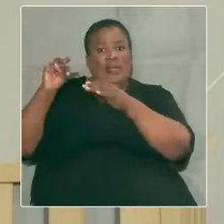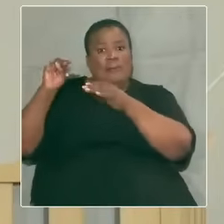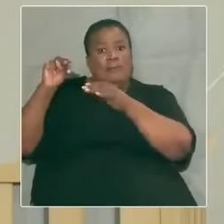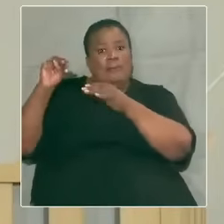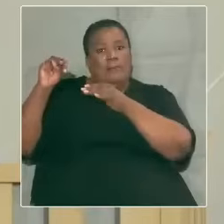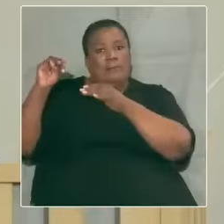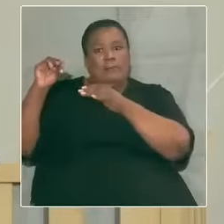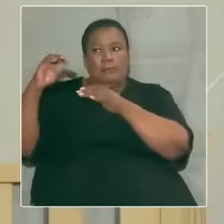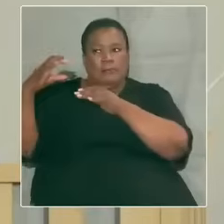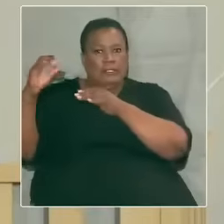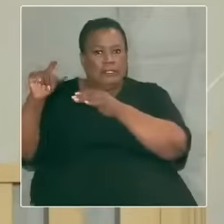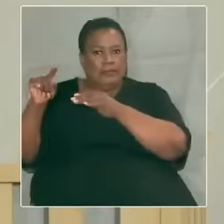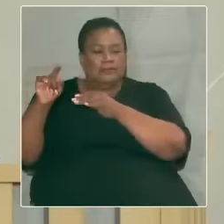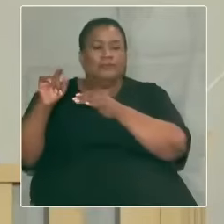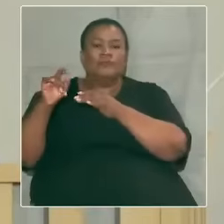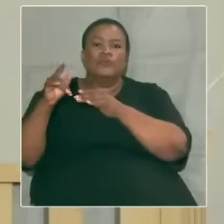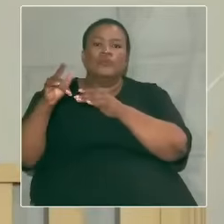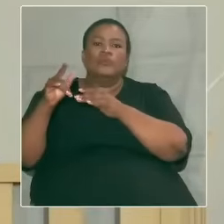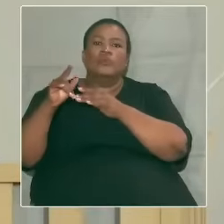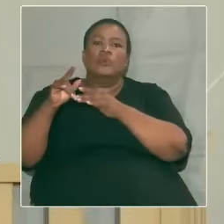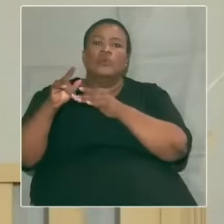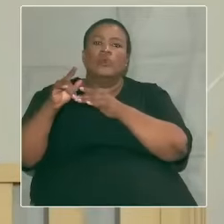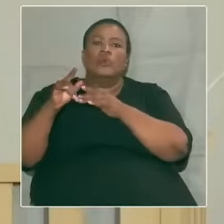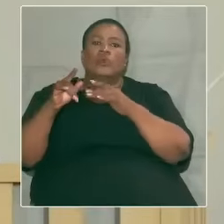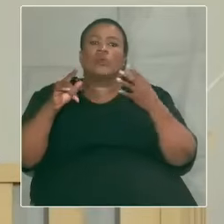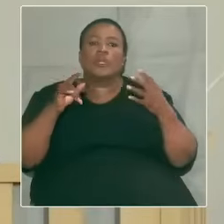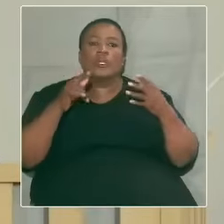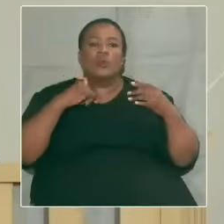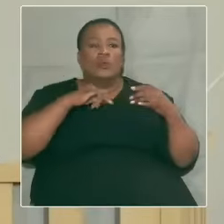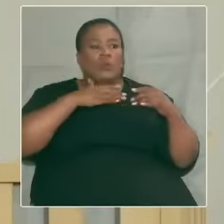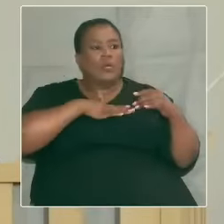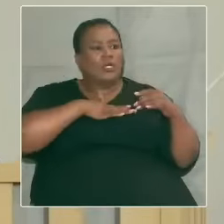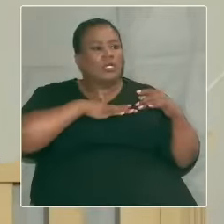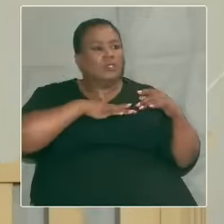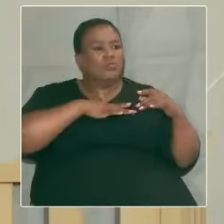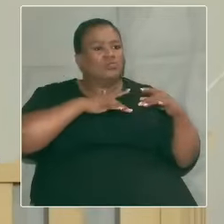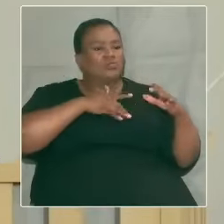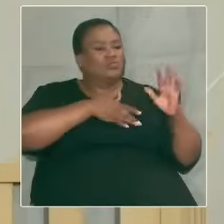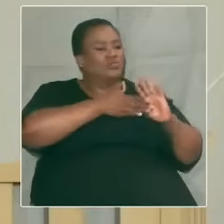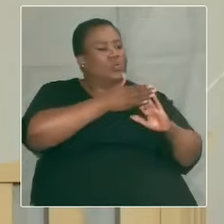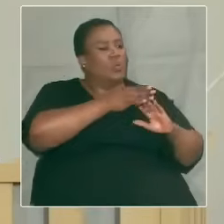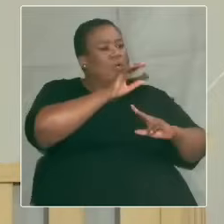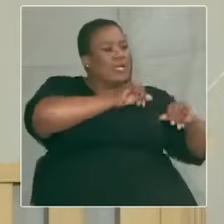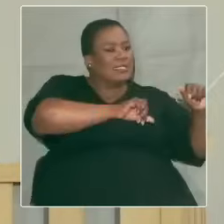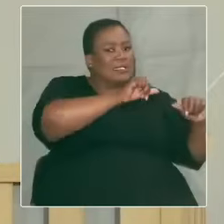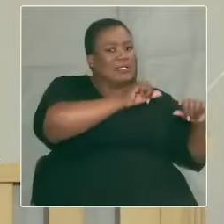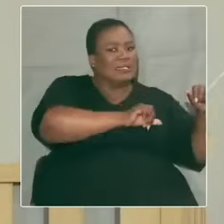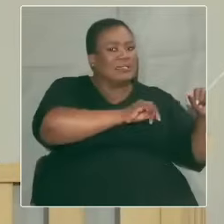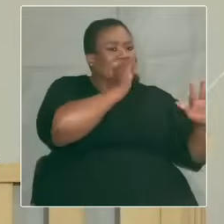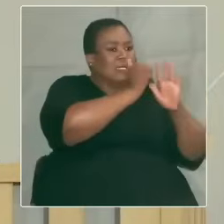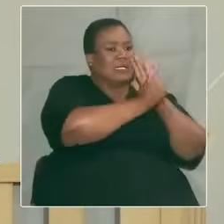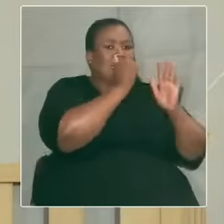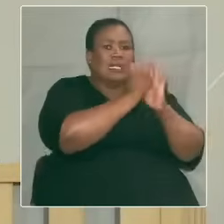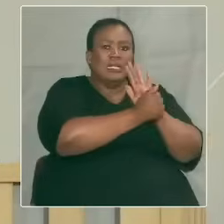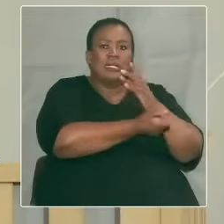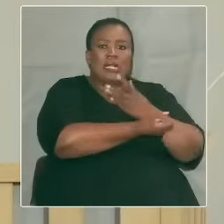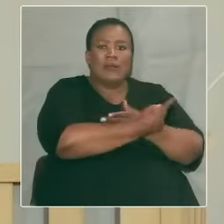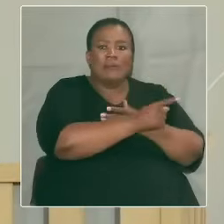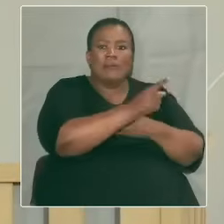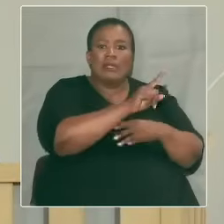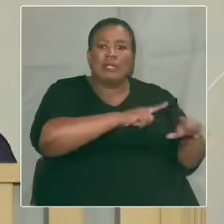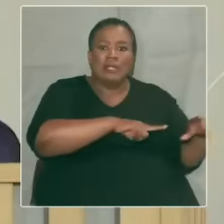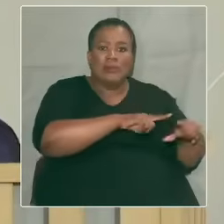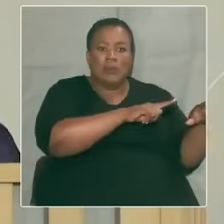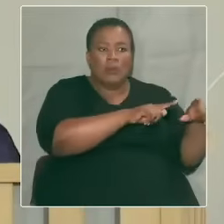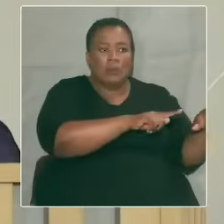in Limpopo, more specifically at Mogalakwena, to go and assess the killings. They